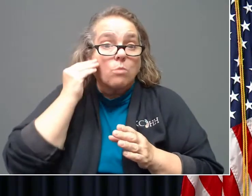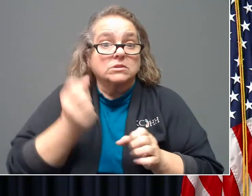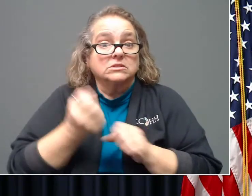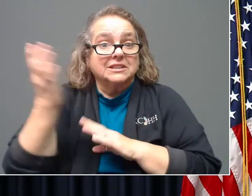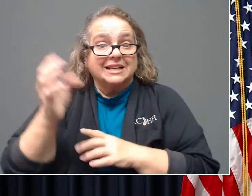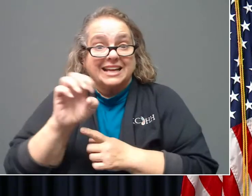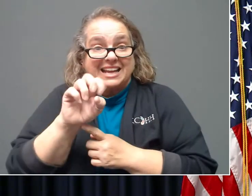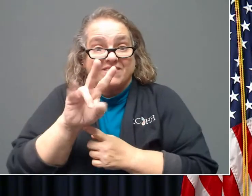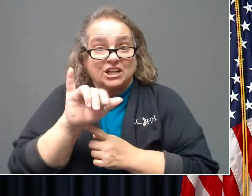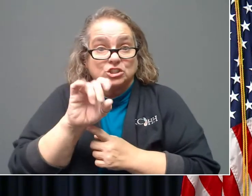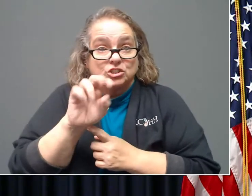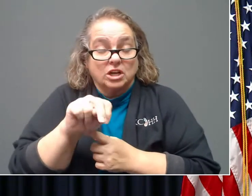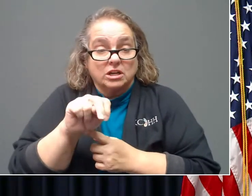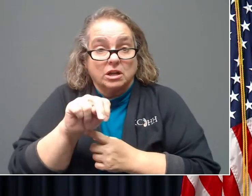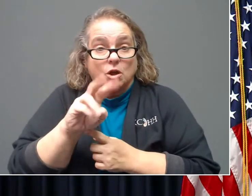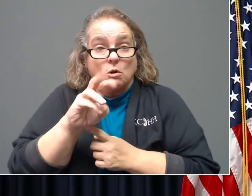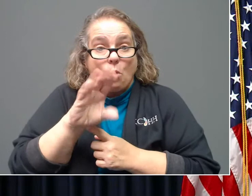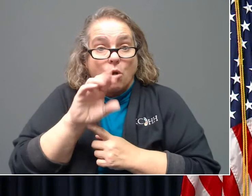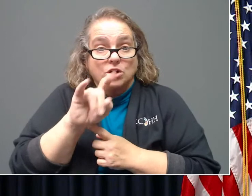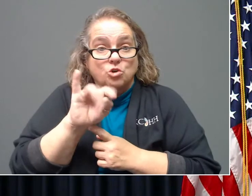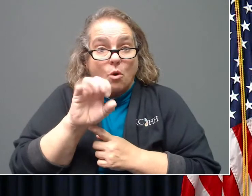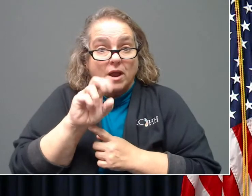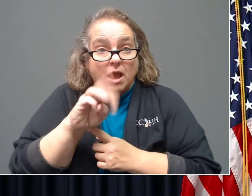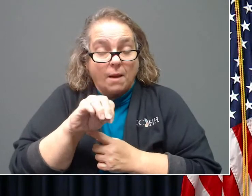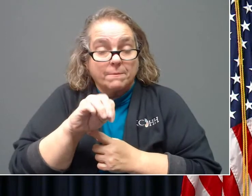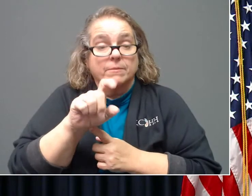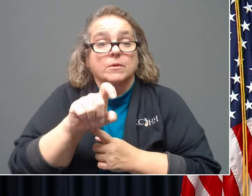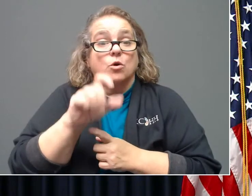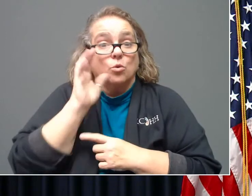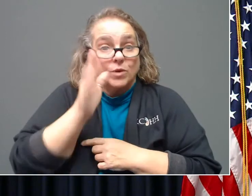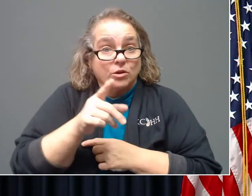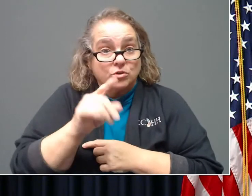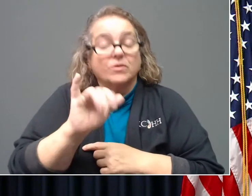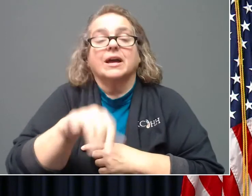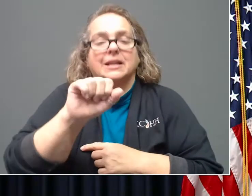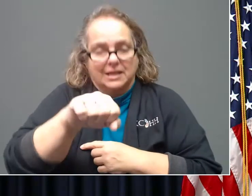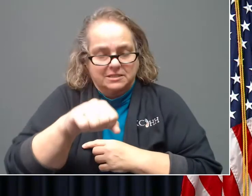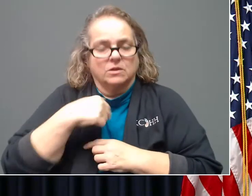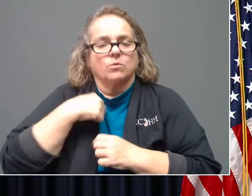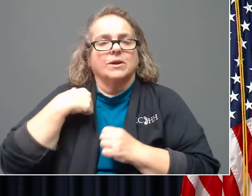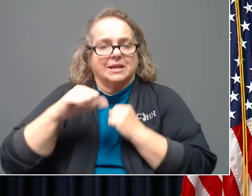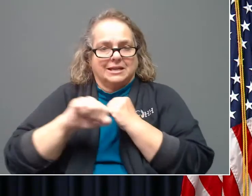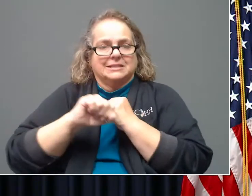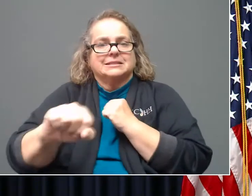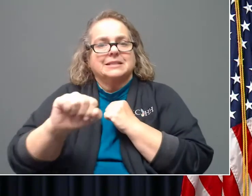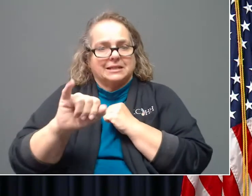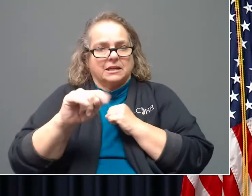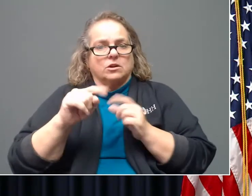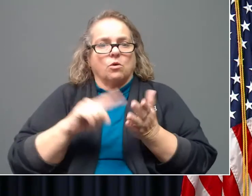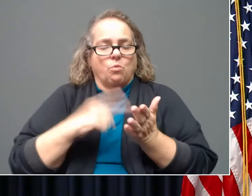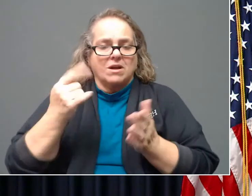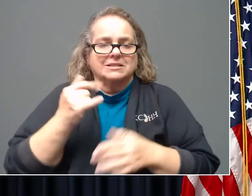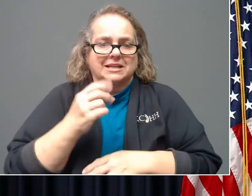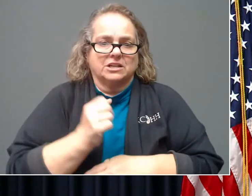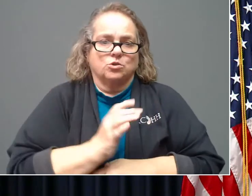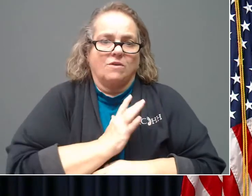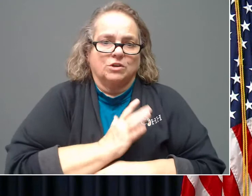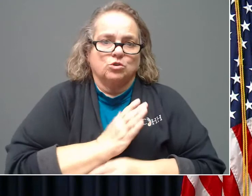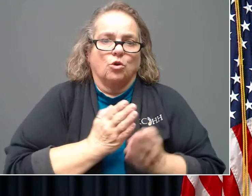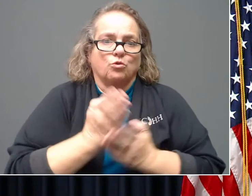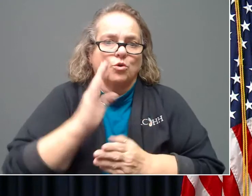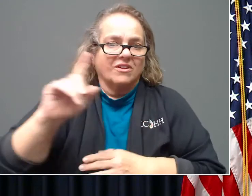Yes, we will extend the eviction moratorium once that is official through the federal